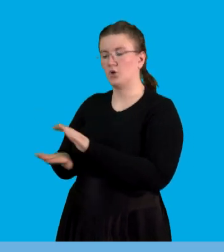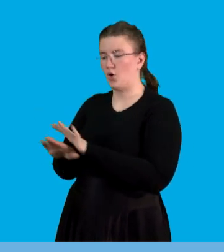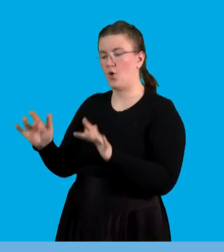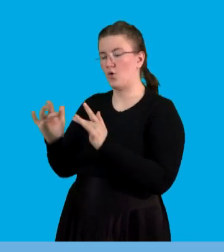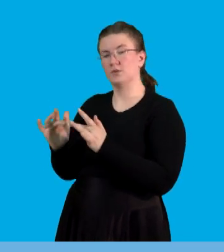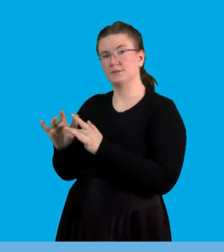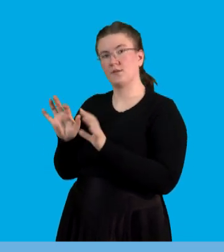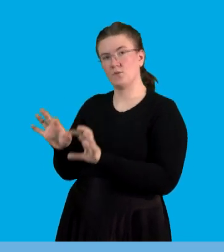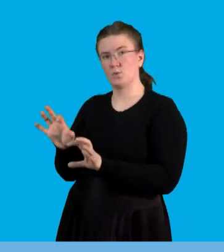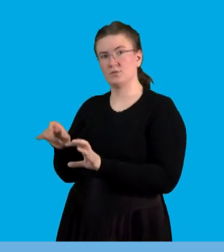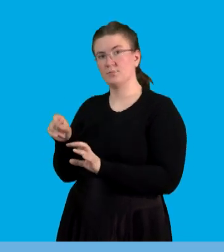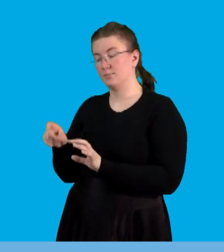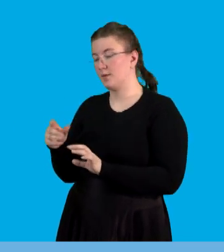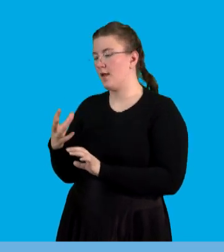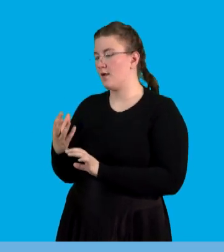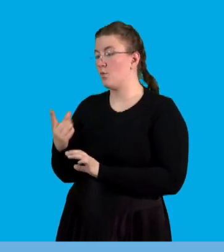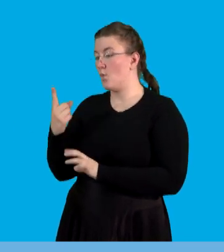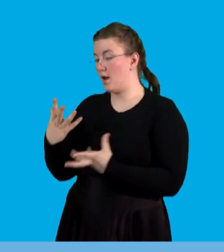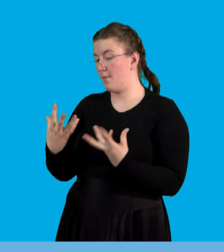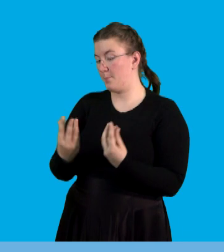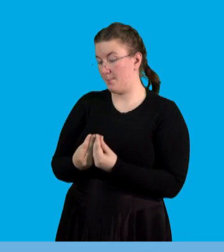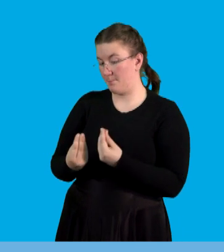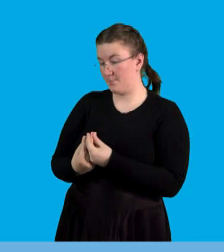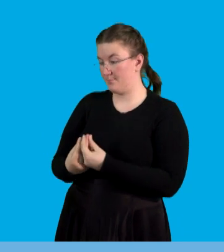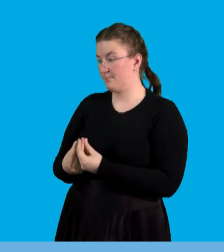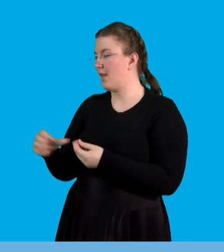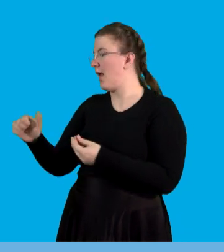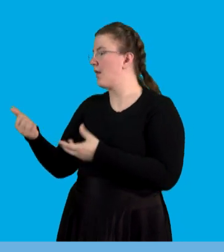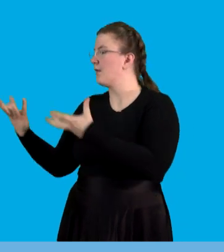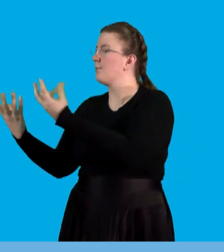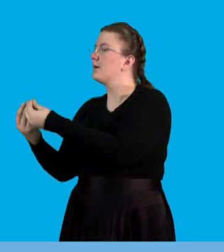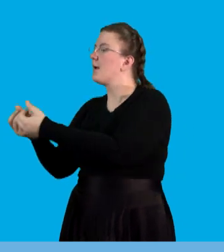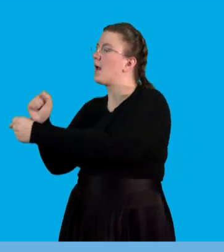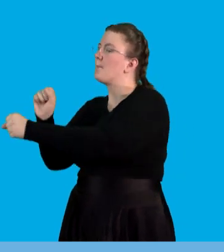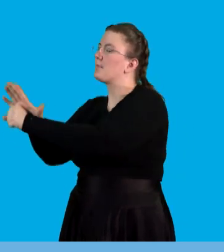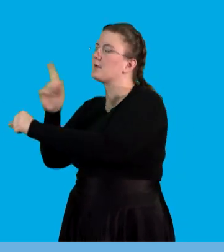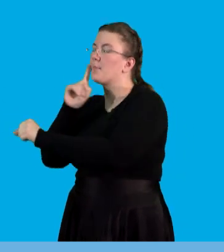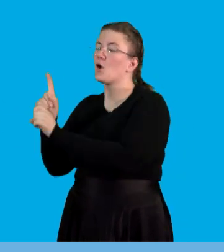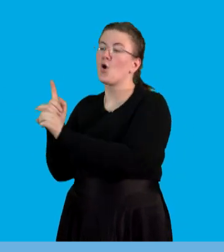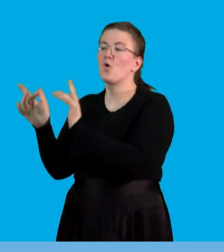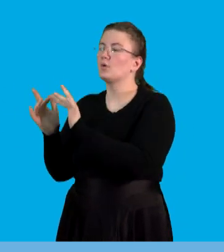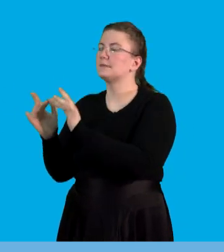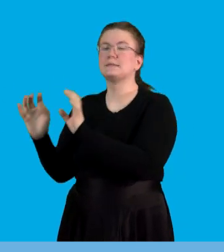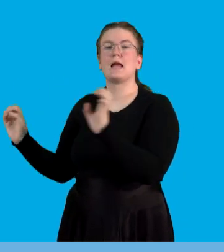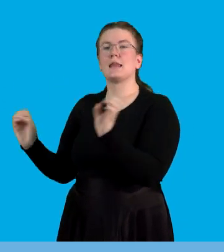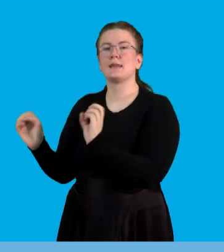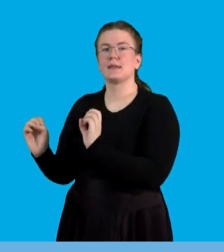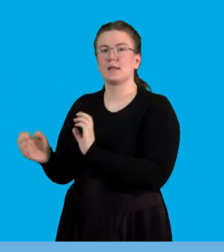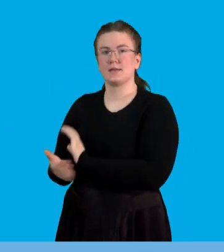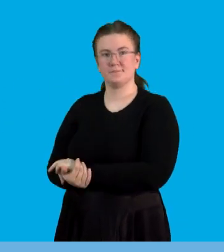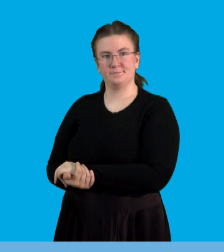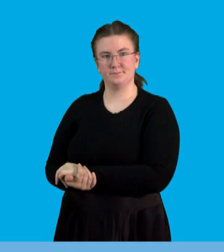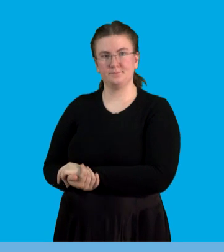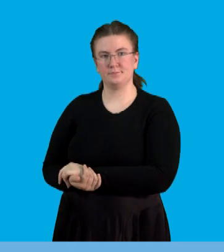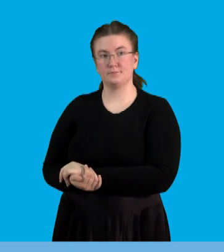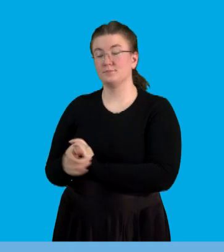the force that one object exerts on another without the object being in contact or touching. So